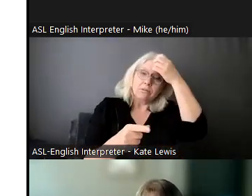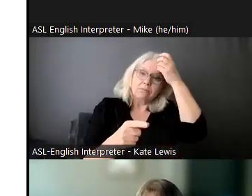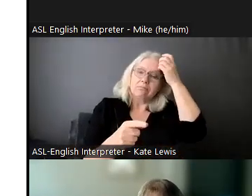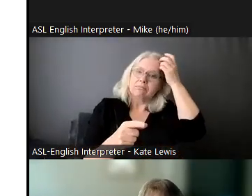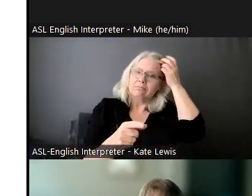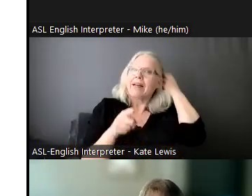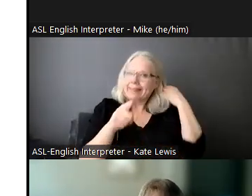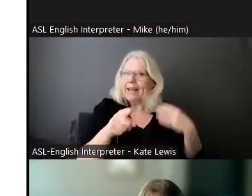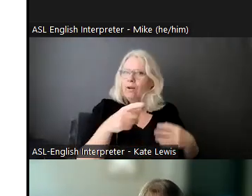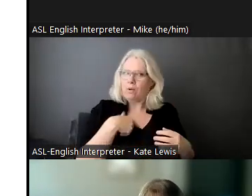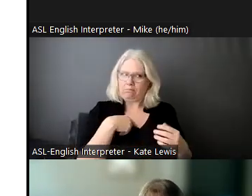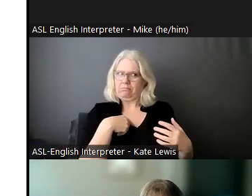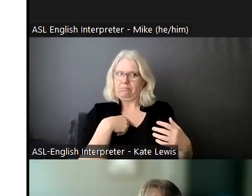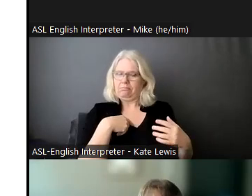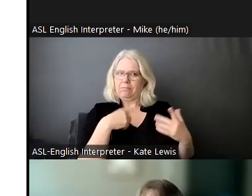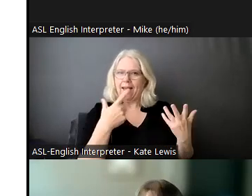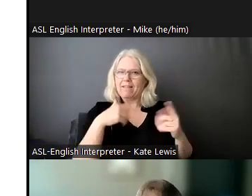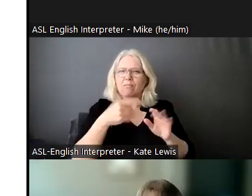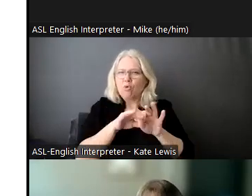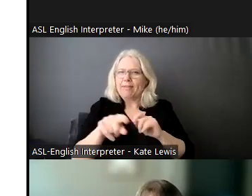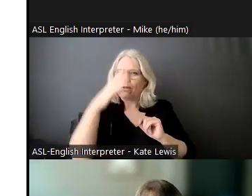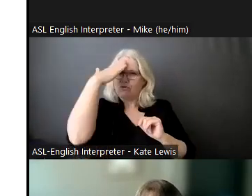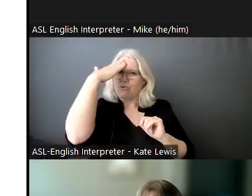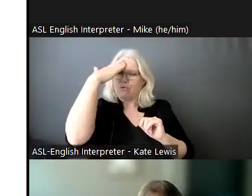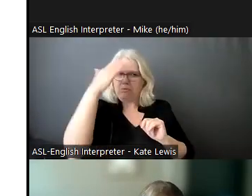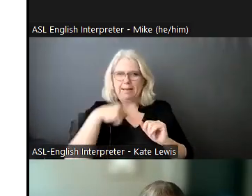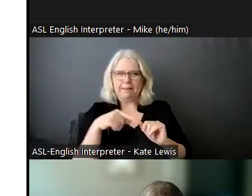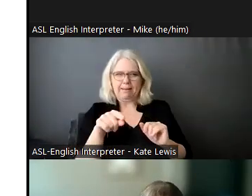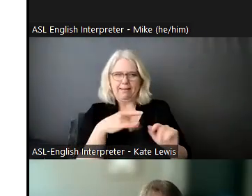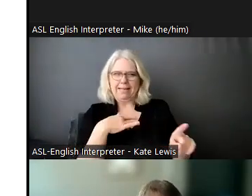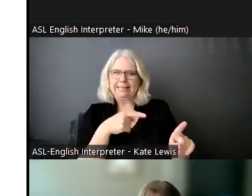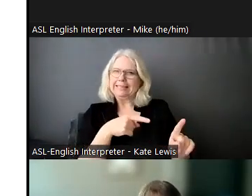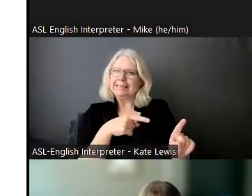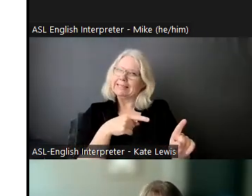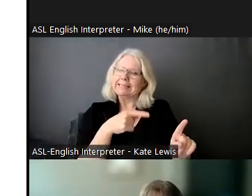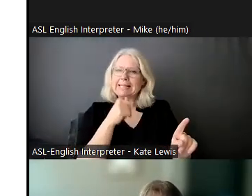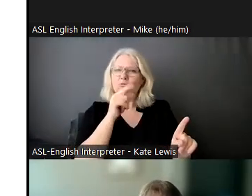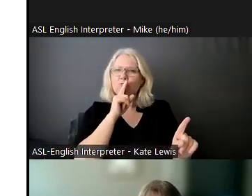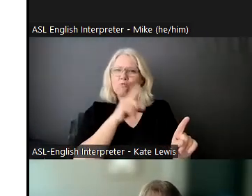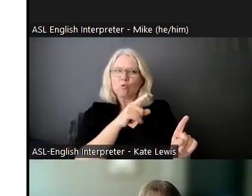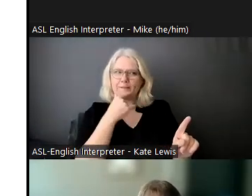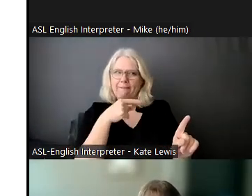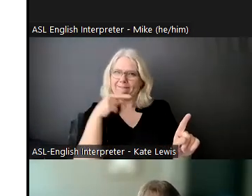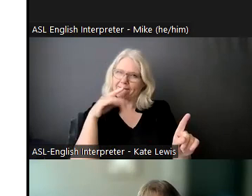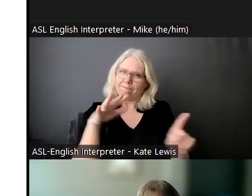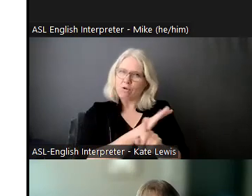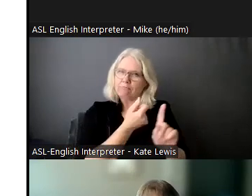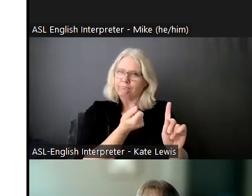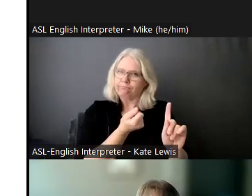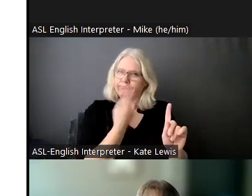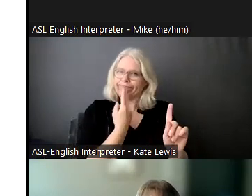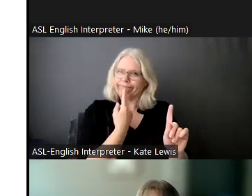that gatekeeper to know the assessment. They might call in the capacity assessor again in a particularly contentious